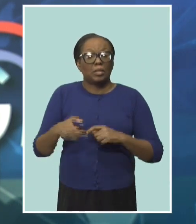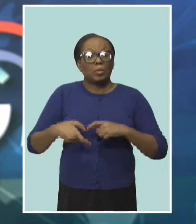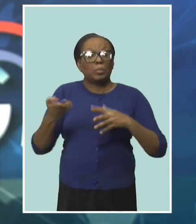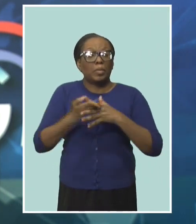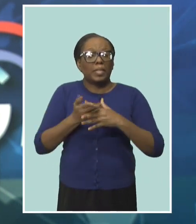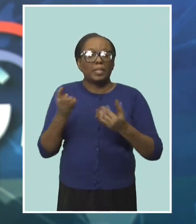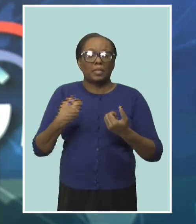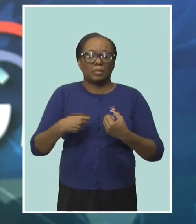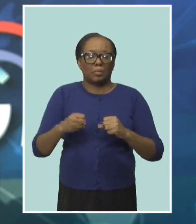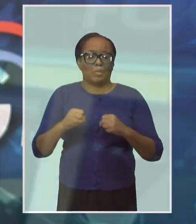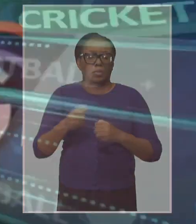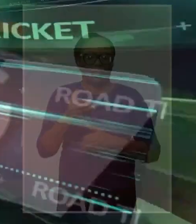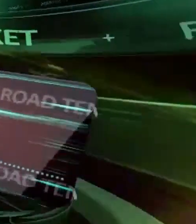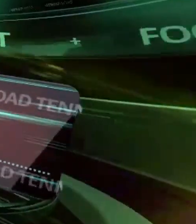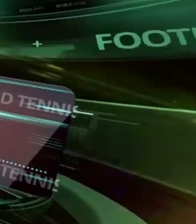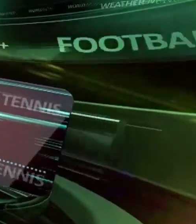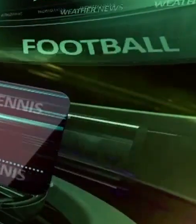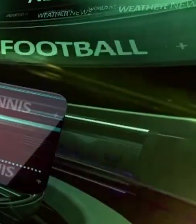with sports and weather.